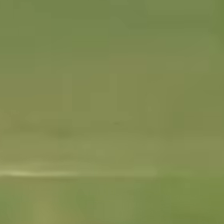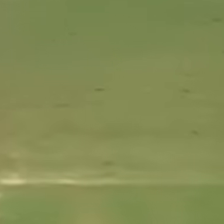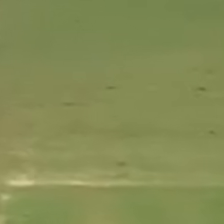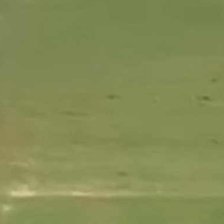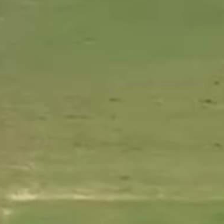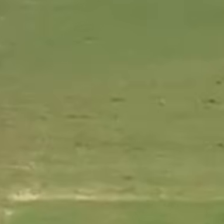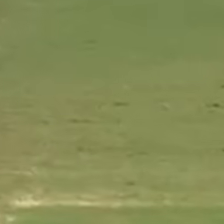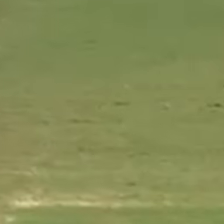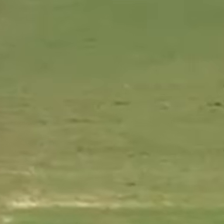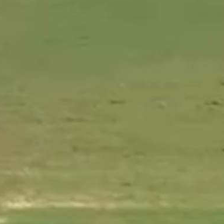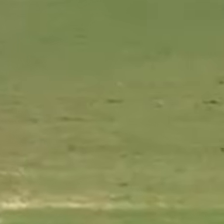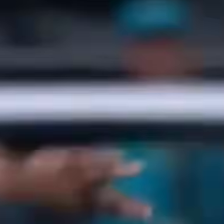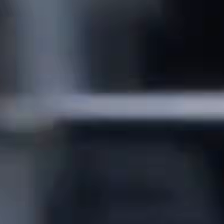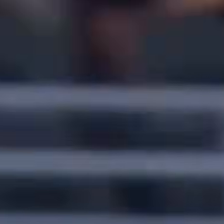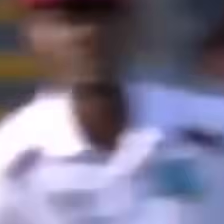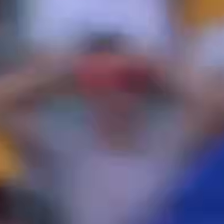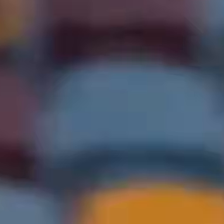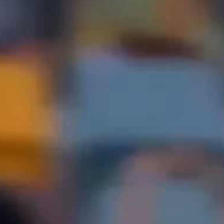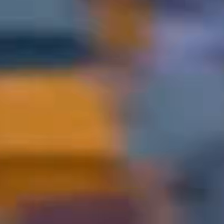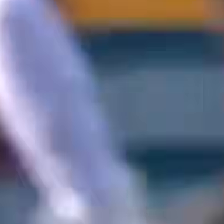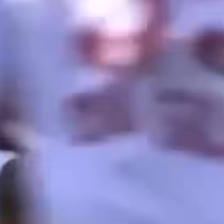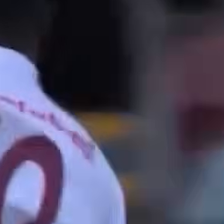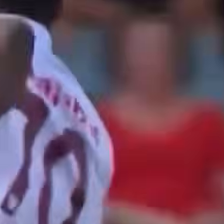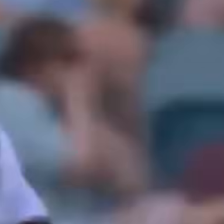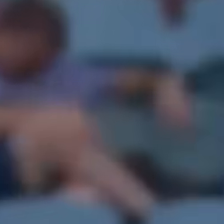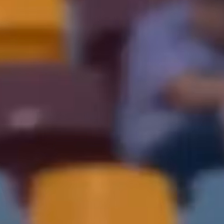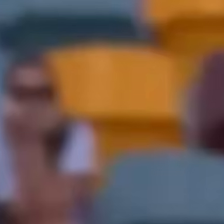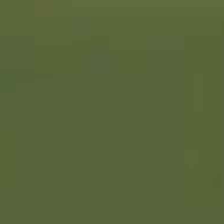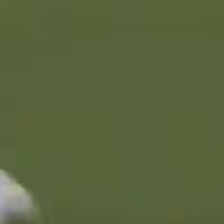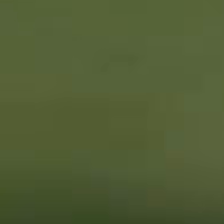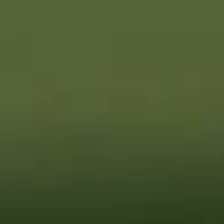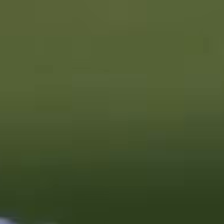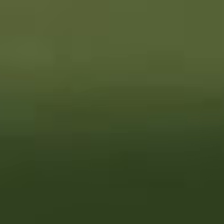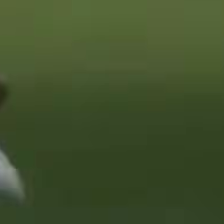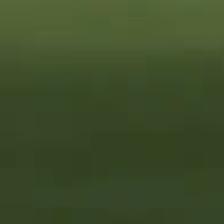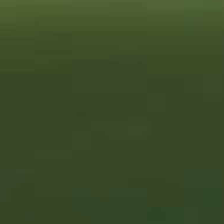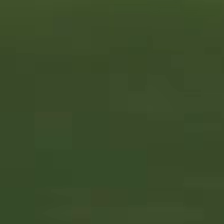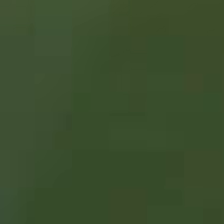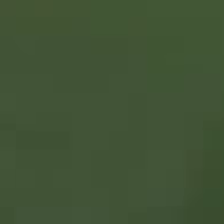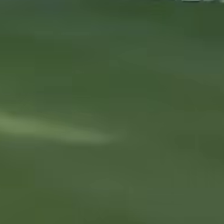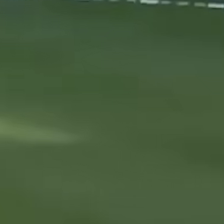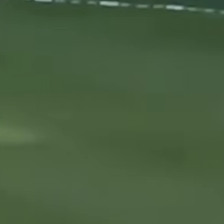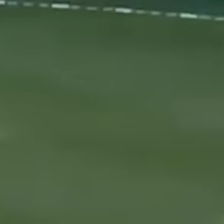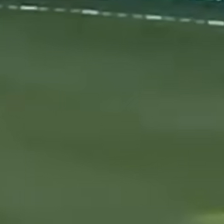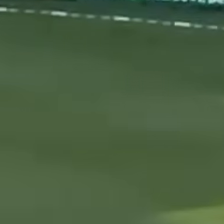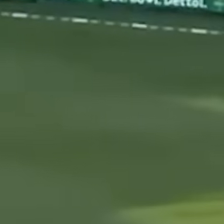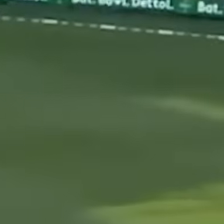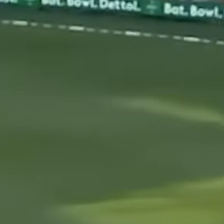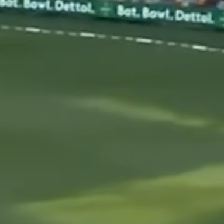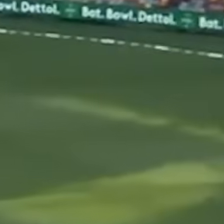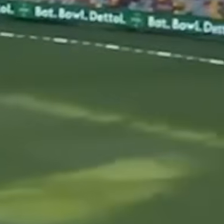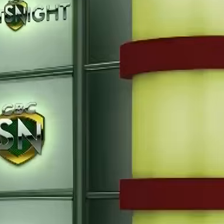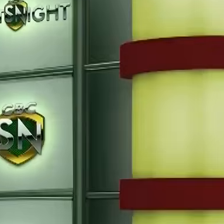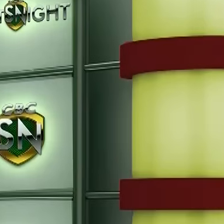Indies Reaper Awards Gala will be held on June 22nd at the Wyndham Grand Barbados, Sam Norris Castle.